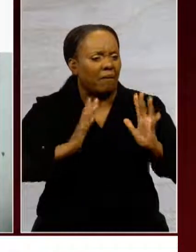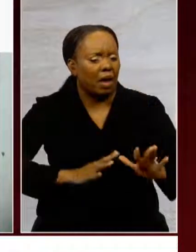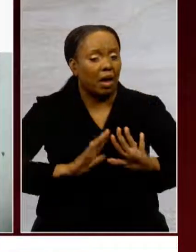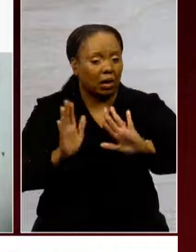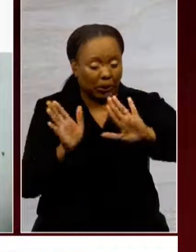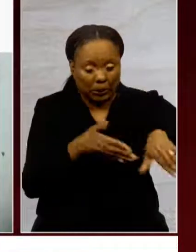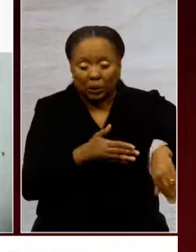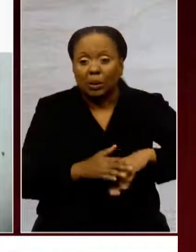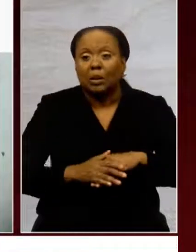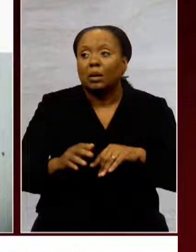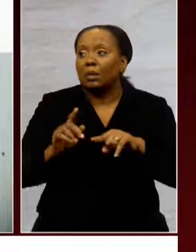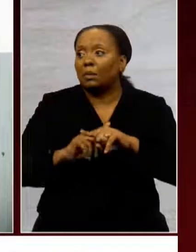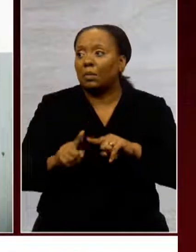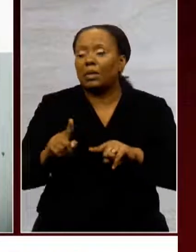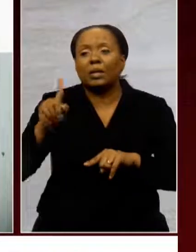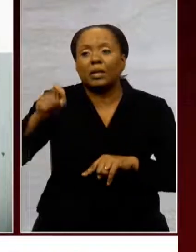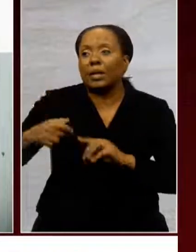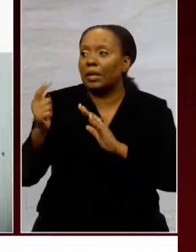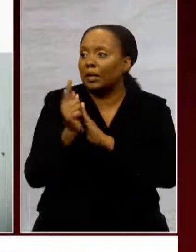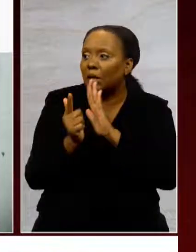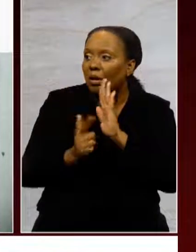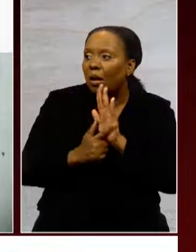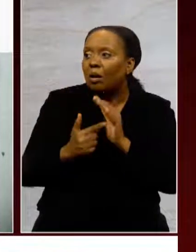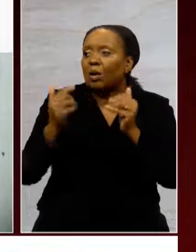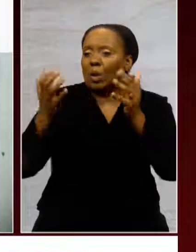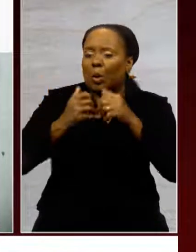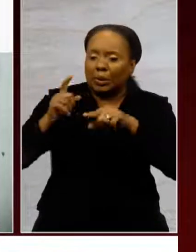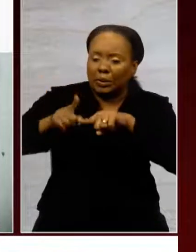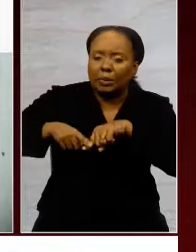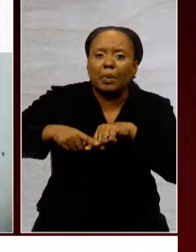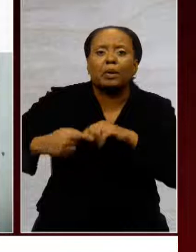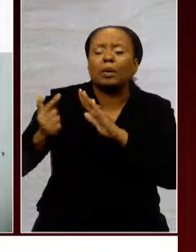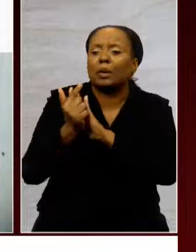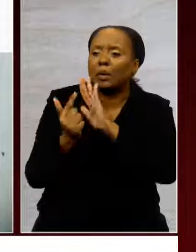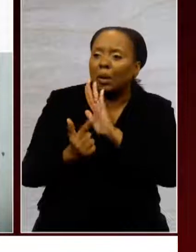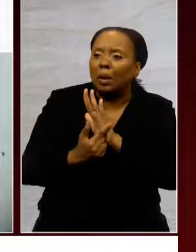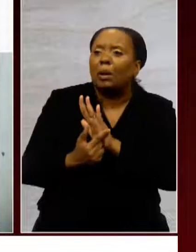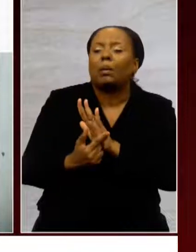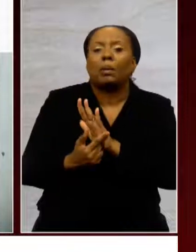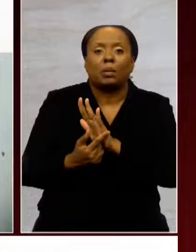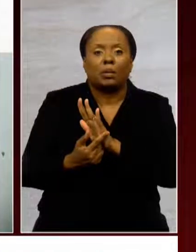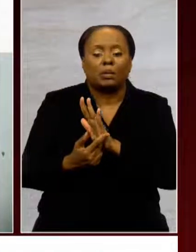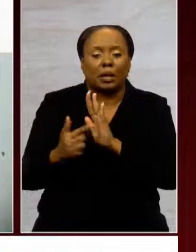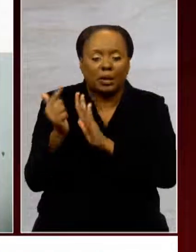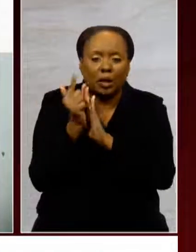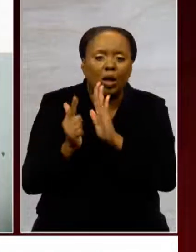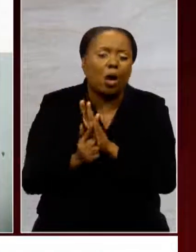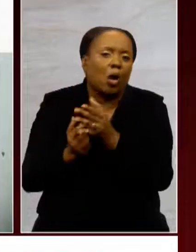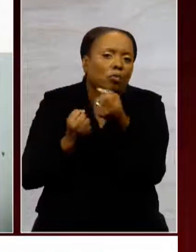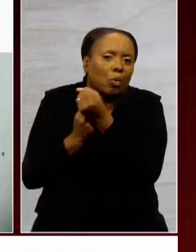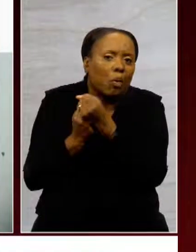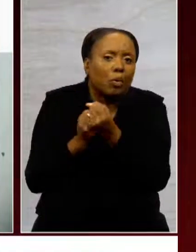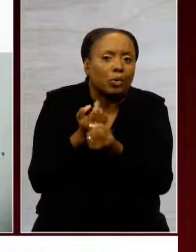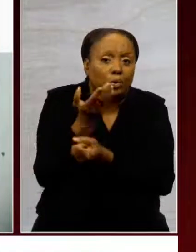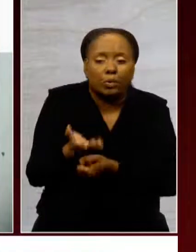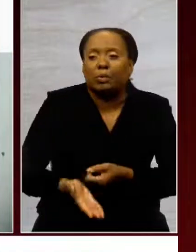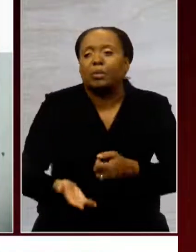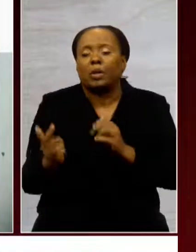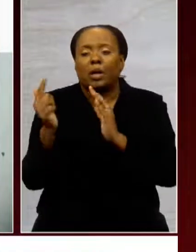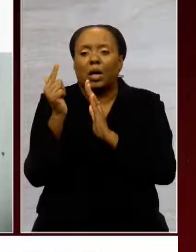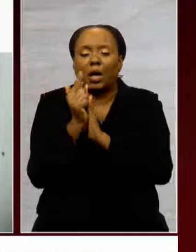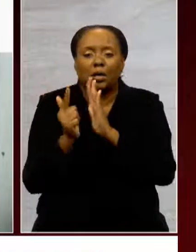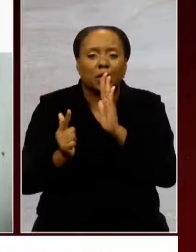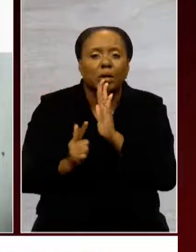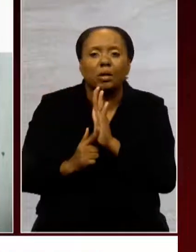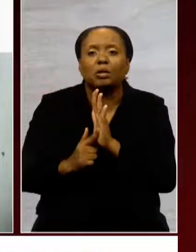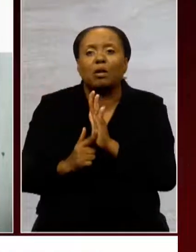lean on the law, lean on knowing that you'll have access to a number or a wide range of things that would help